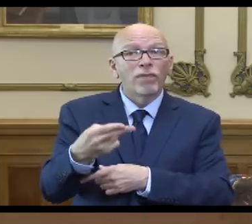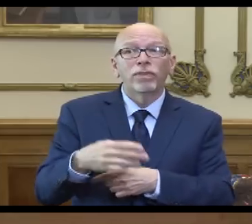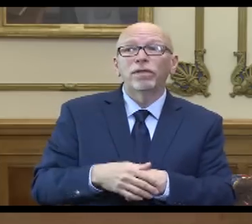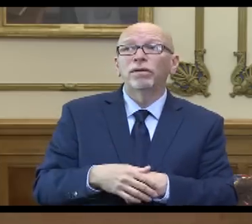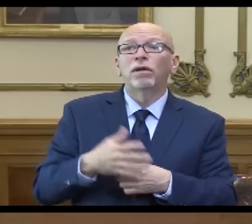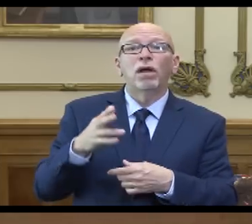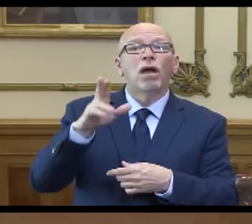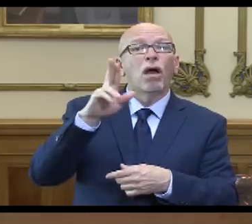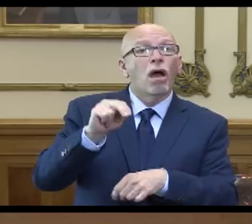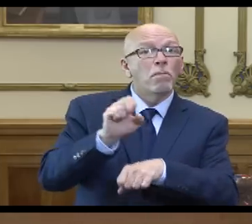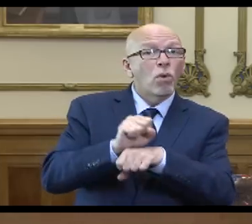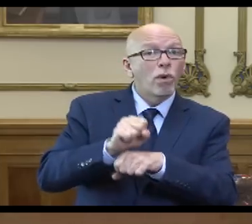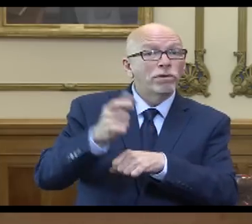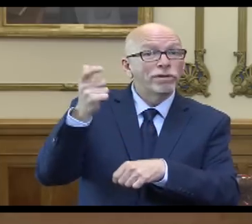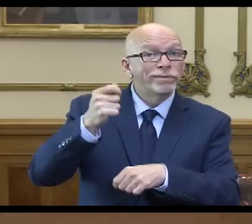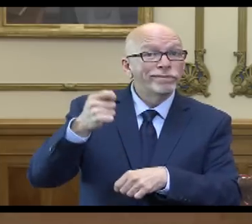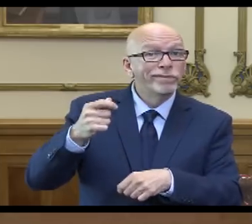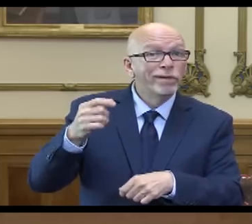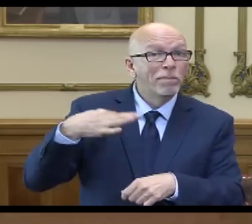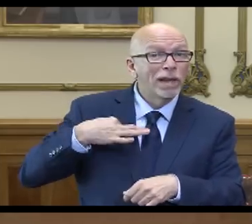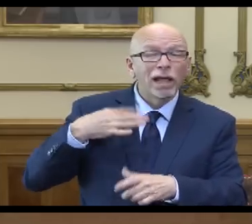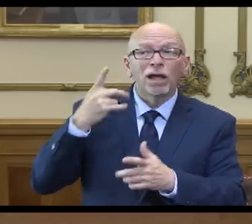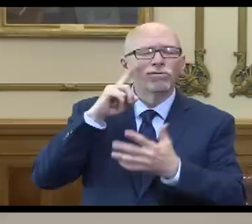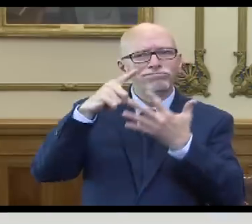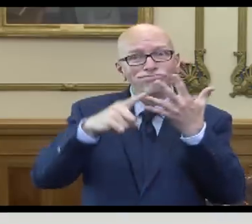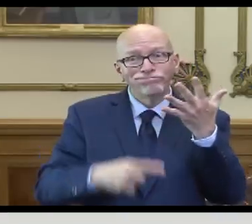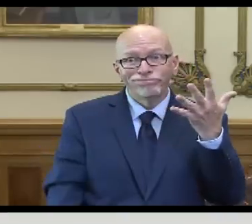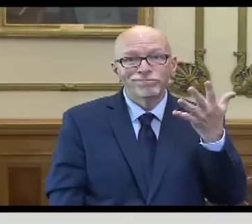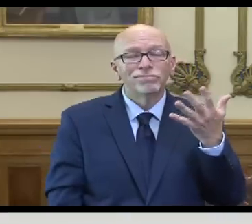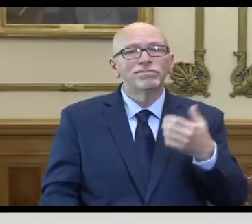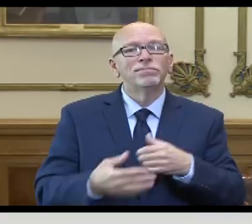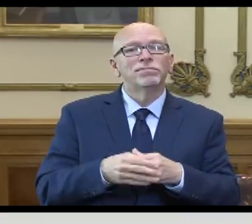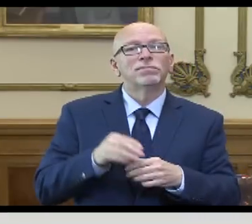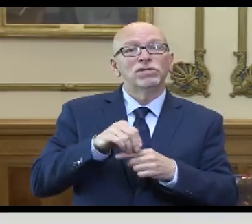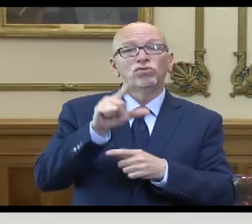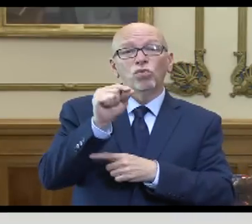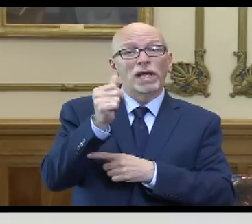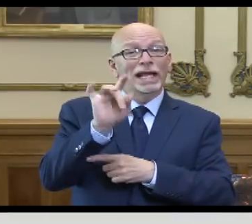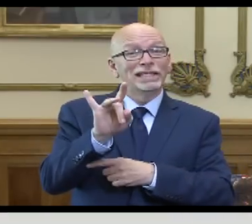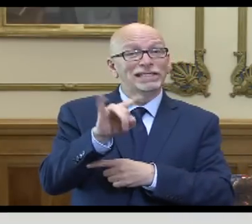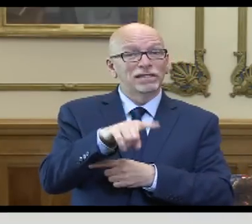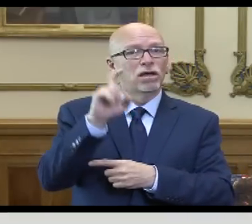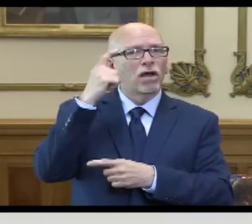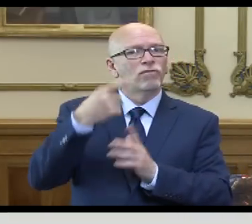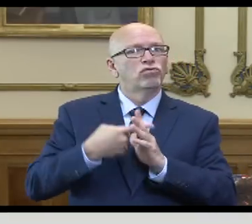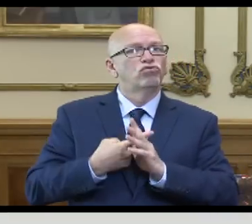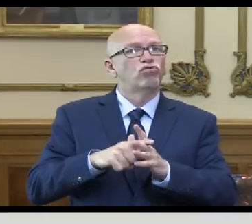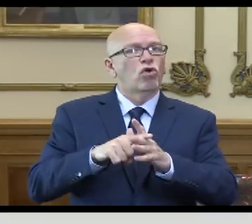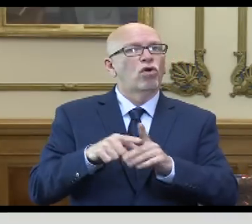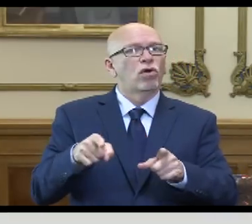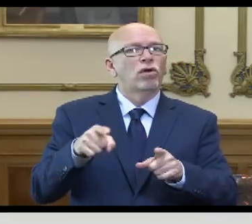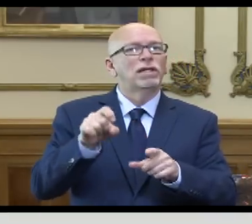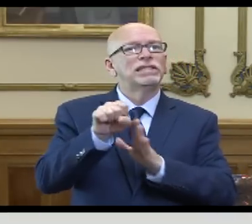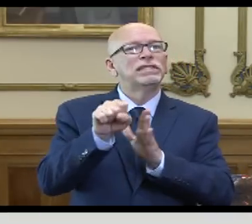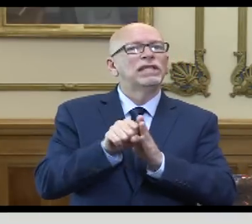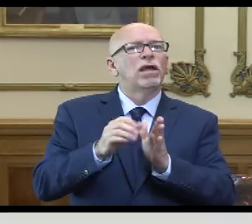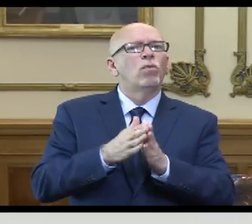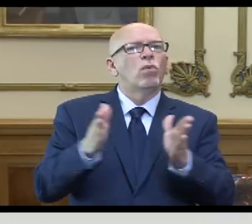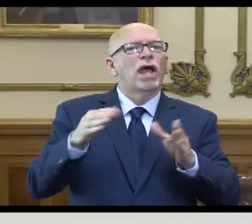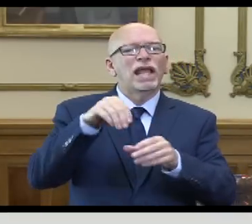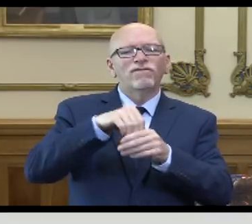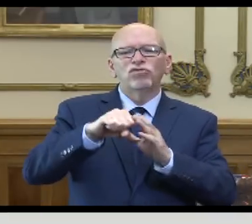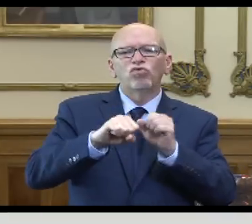unemployment applications, and so much more. In 2018, the governor launched a statewide